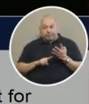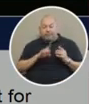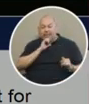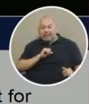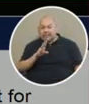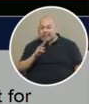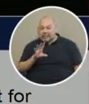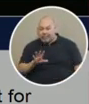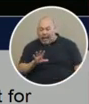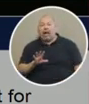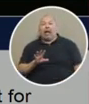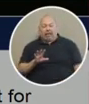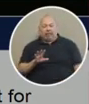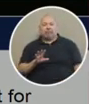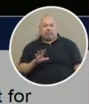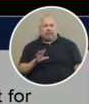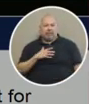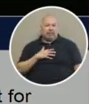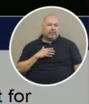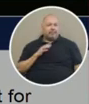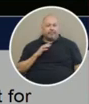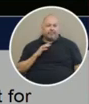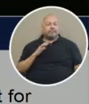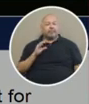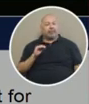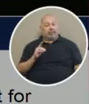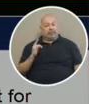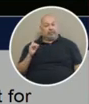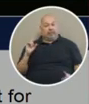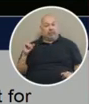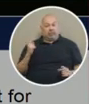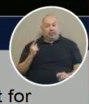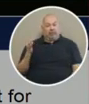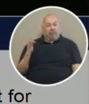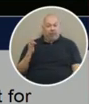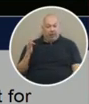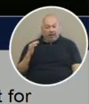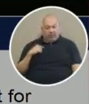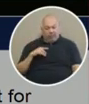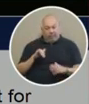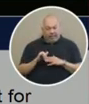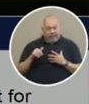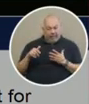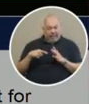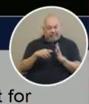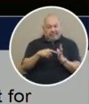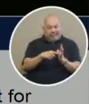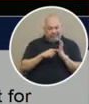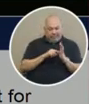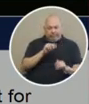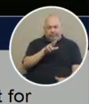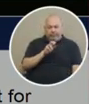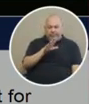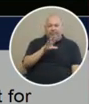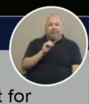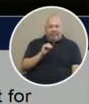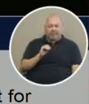years of older with fever greater than 99.6. As of last Friday, I believe the samples collected were over